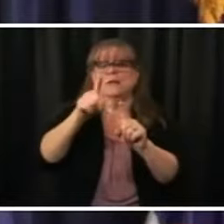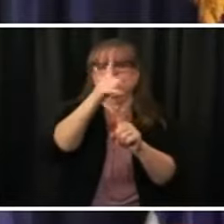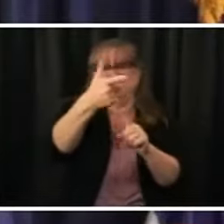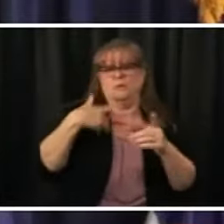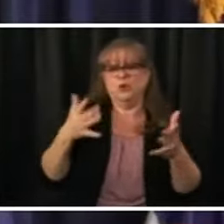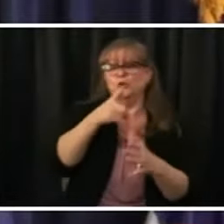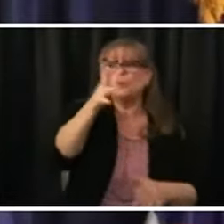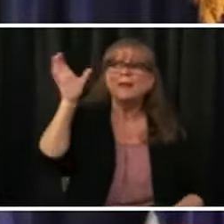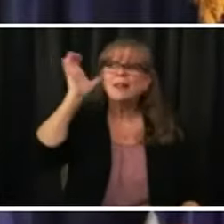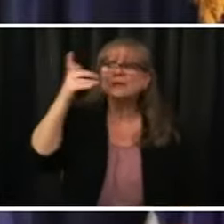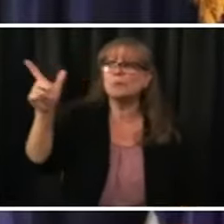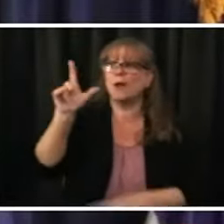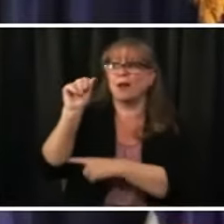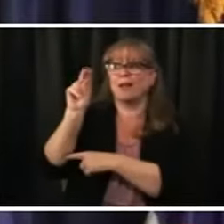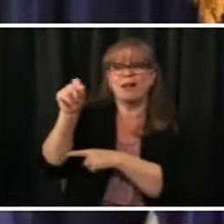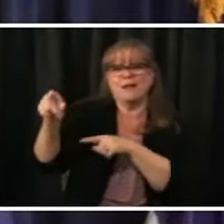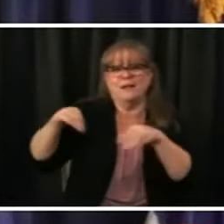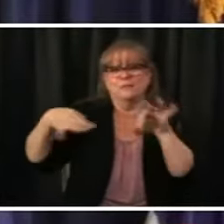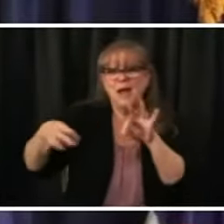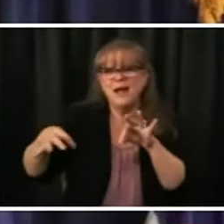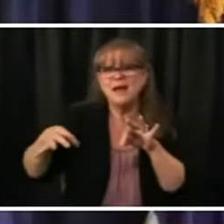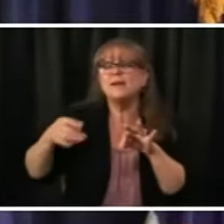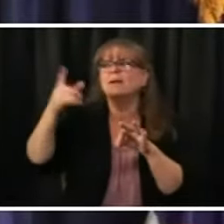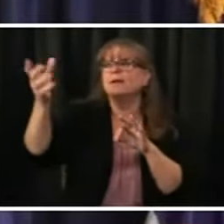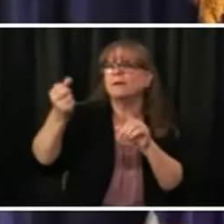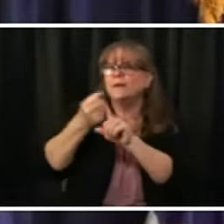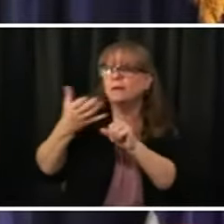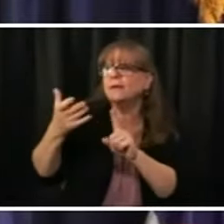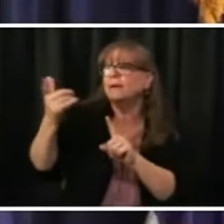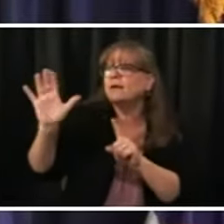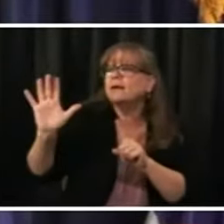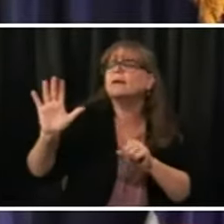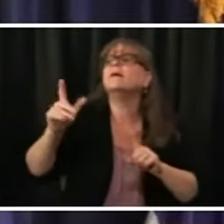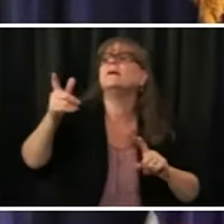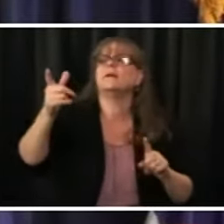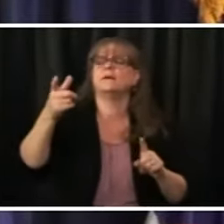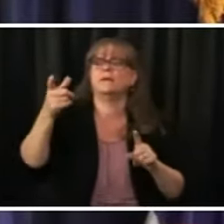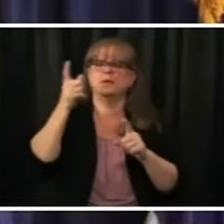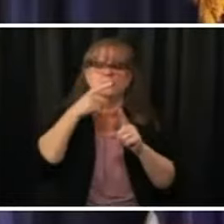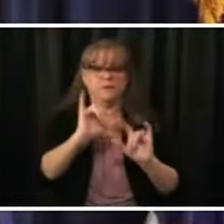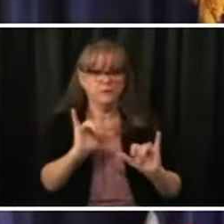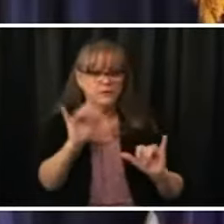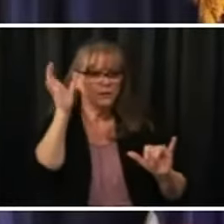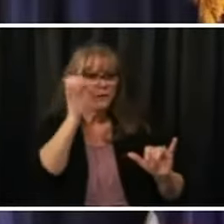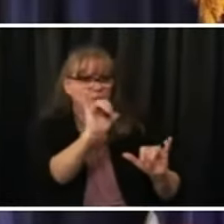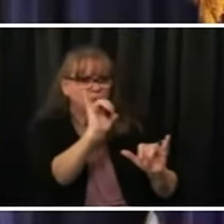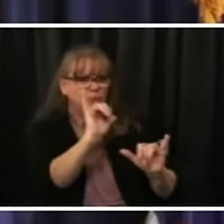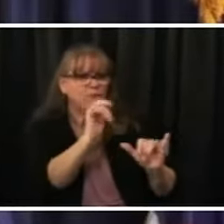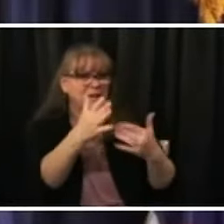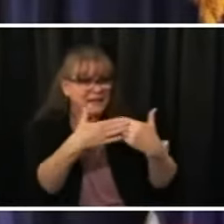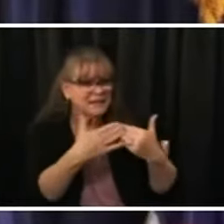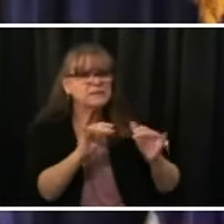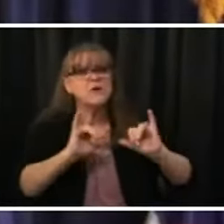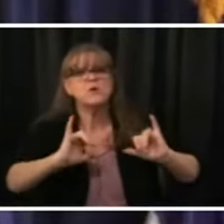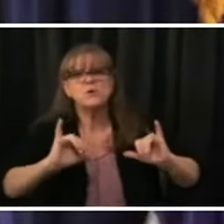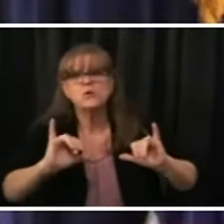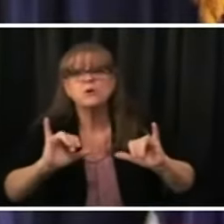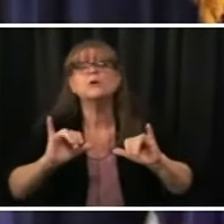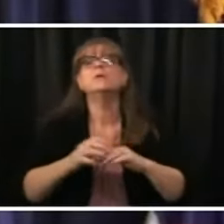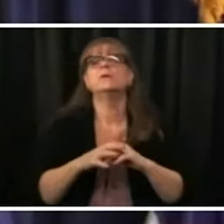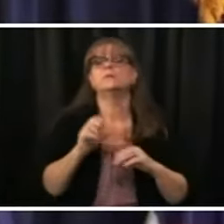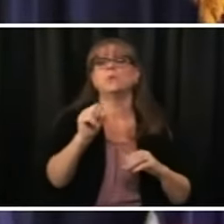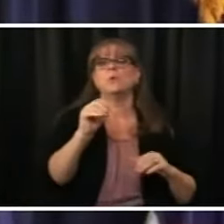get it as well during the month of February. Everybody who is 70 and up will be able to get it in February. Those 65 and up will take into that first week in